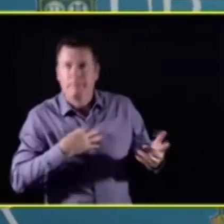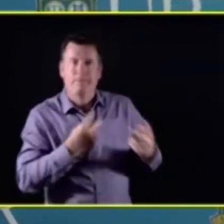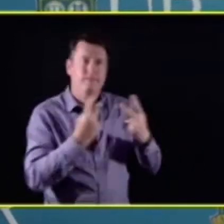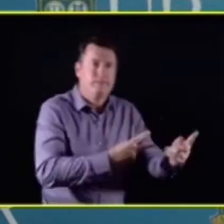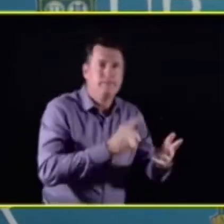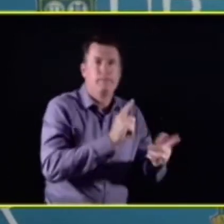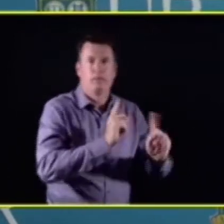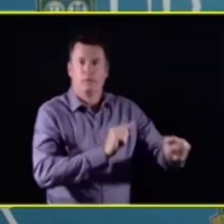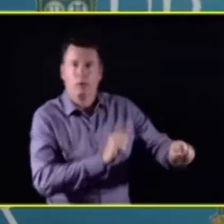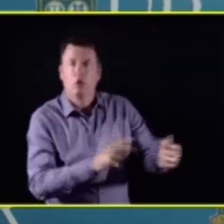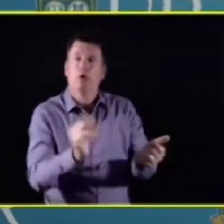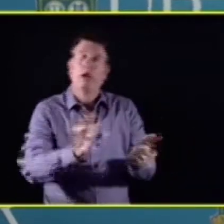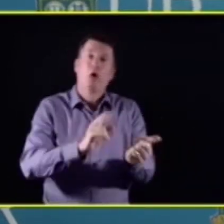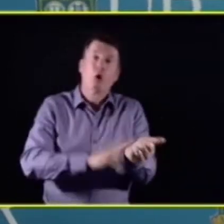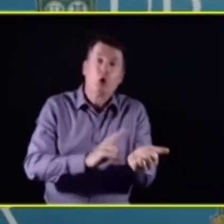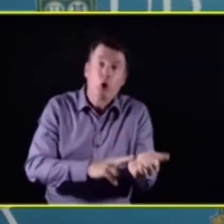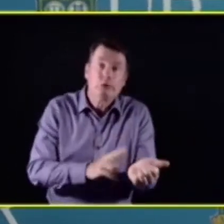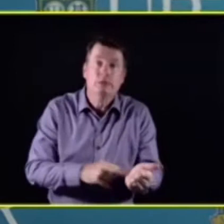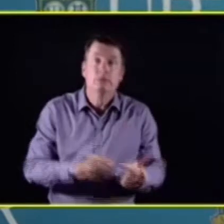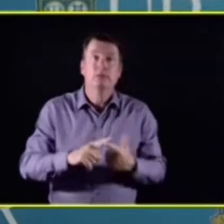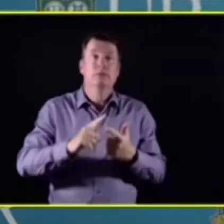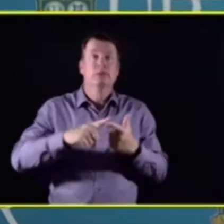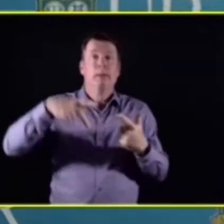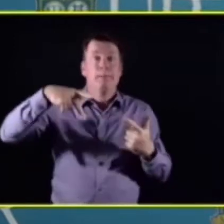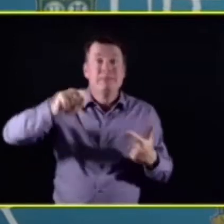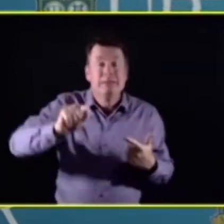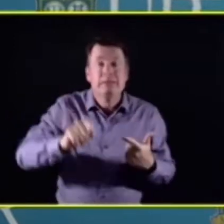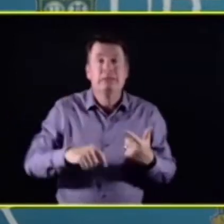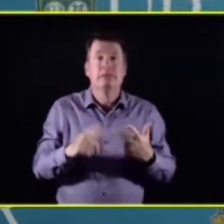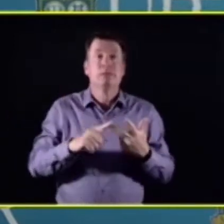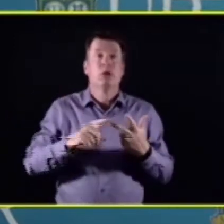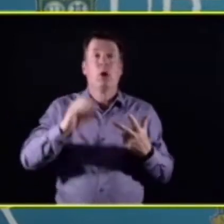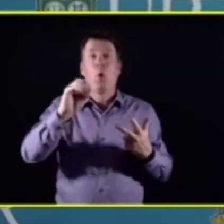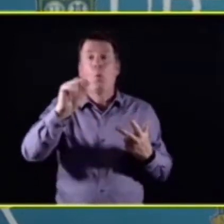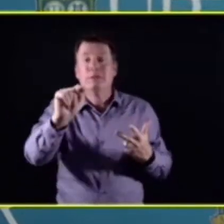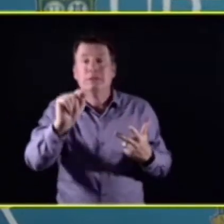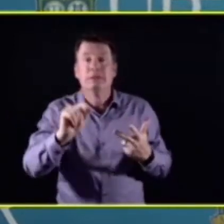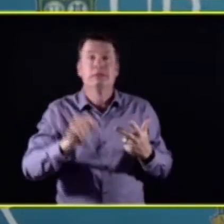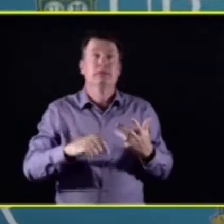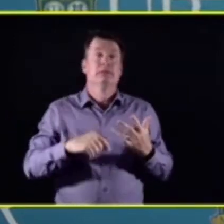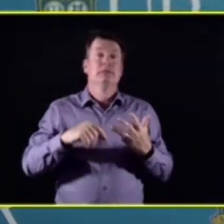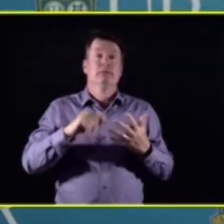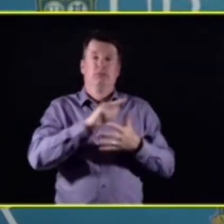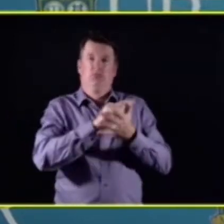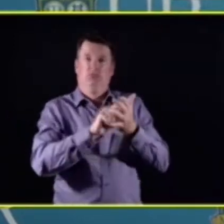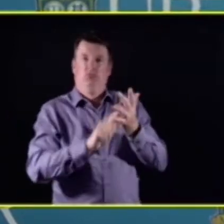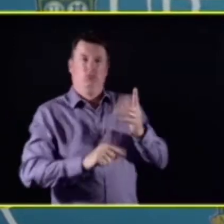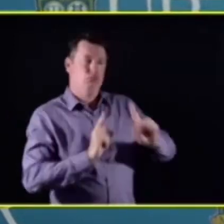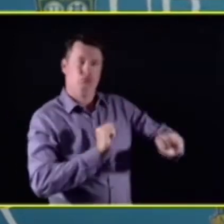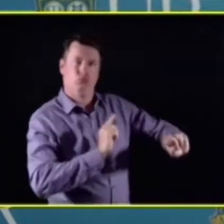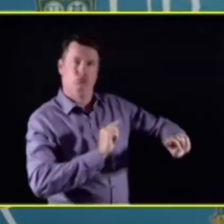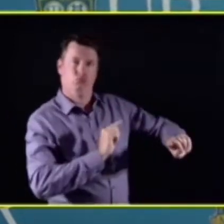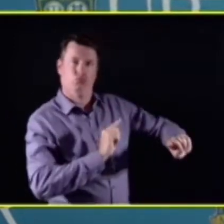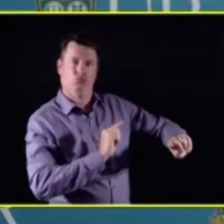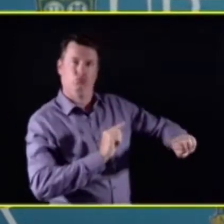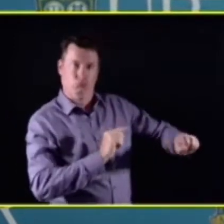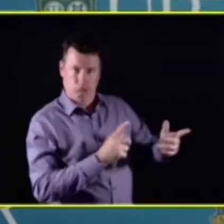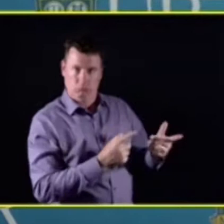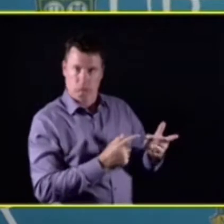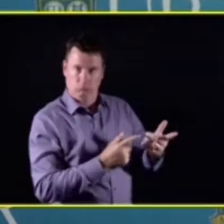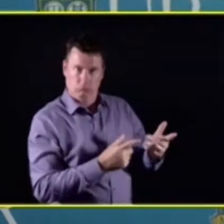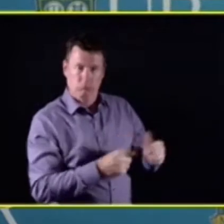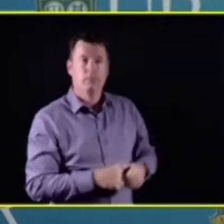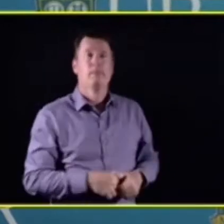therapy, occupational therapy. Every patient has telehealth that allows us to monitor them remotely on a daily